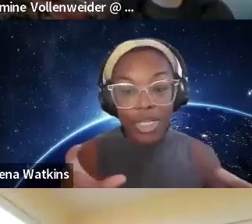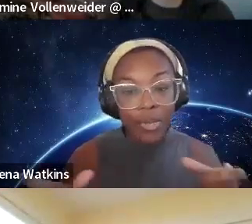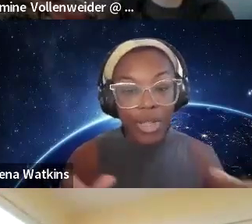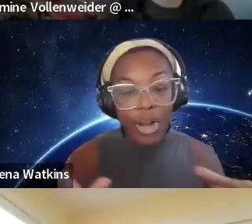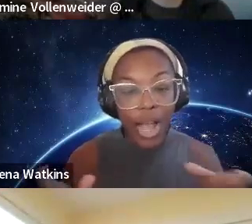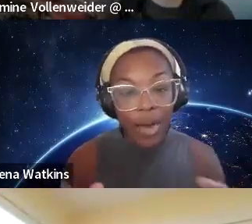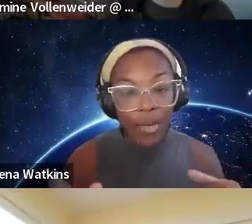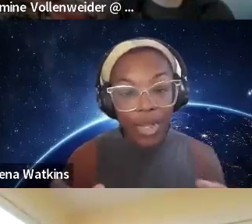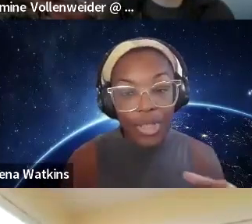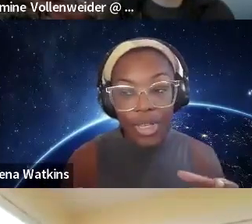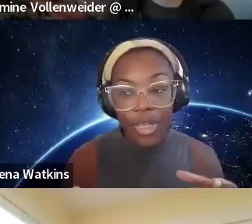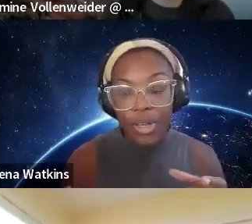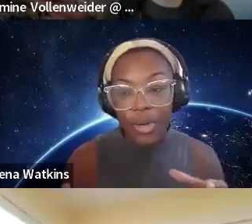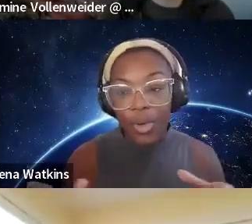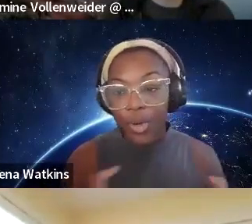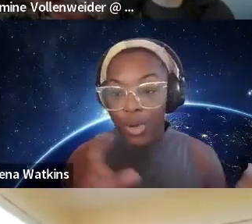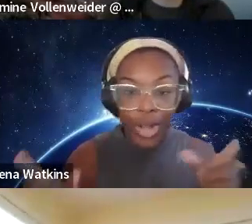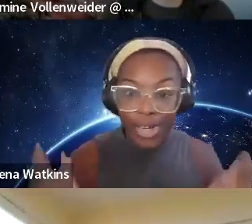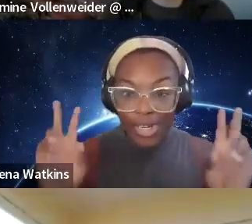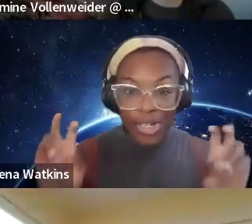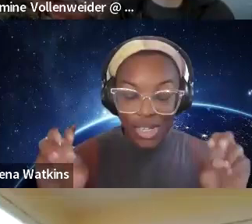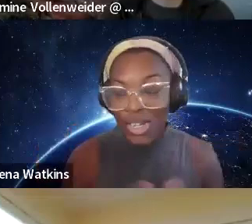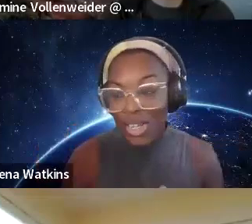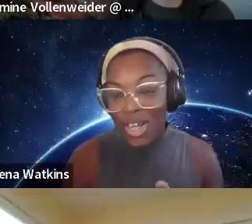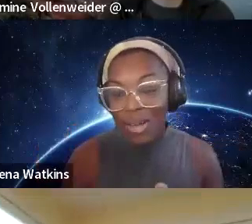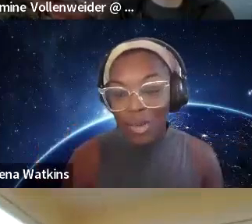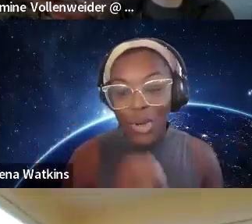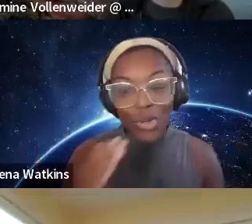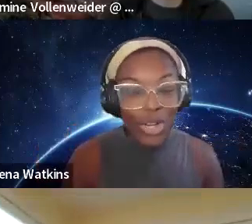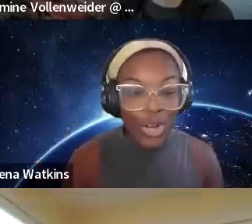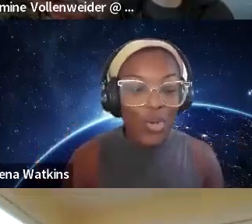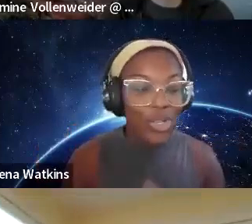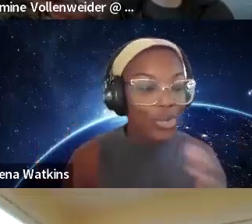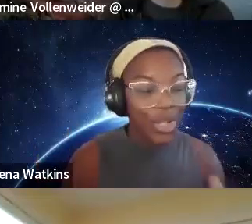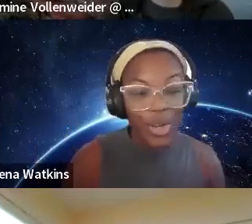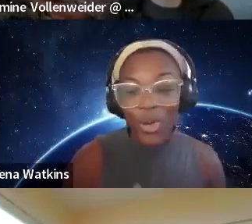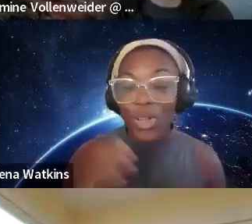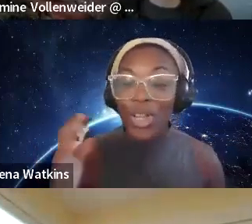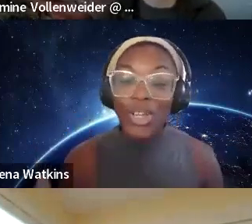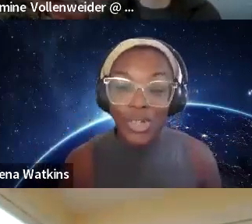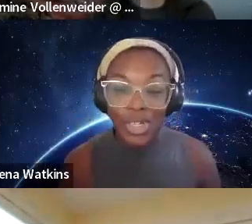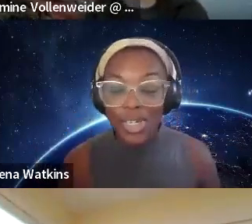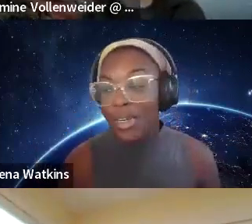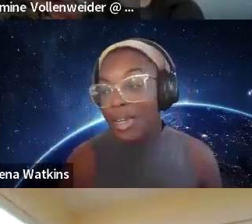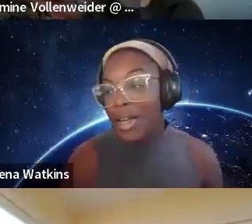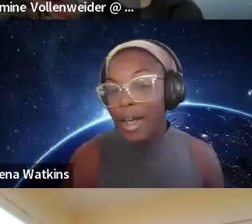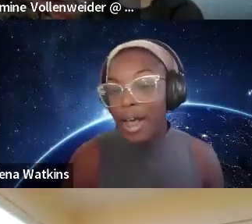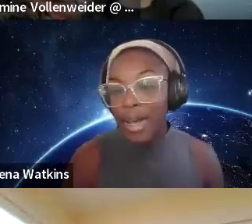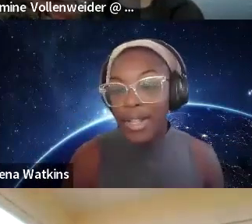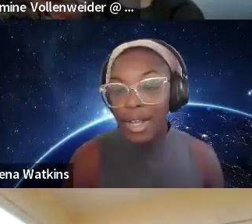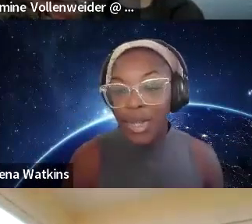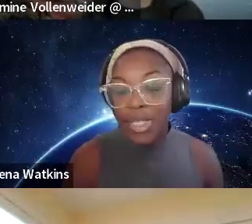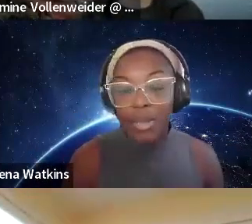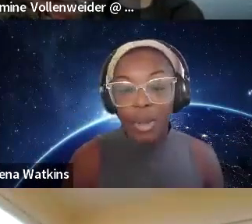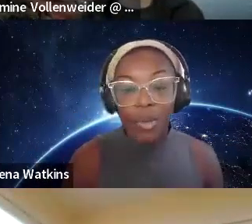so we can see where they're at with where they're at digitally. What do they know? What don't they know? What are they interested in?